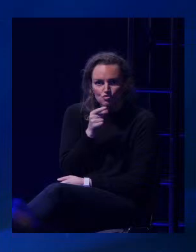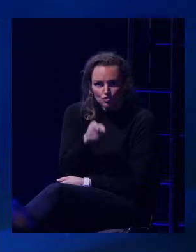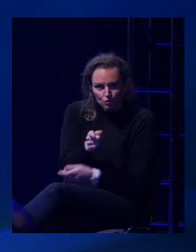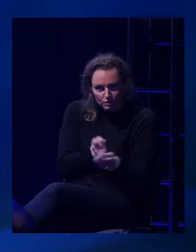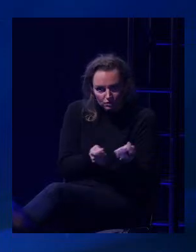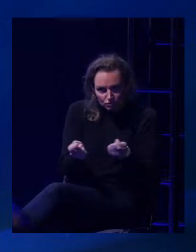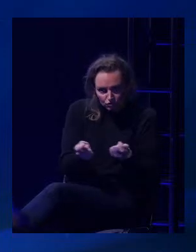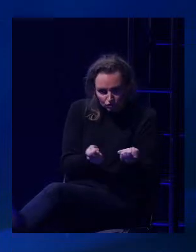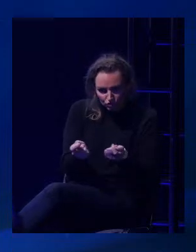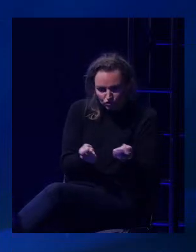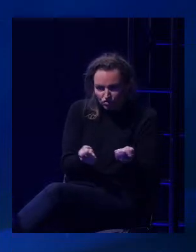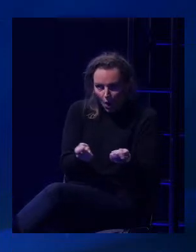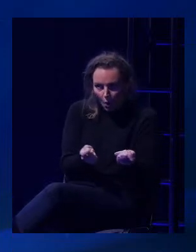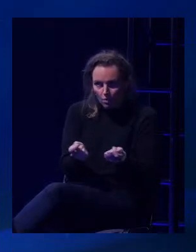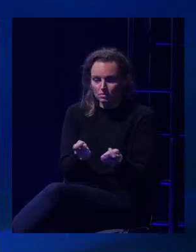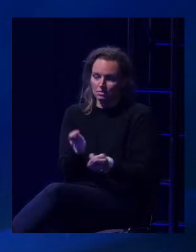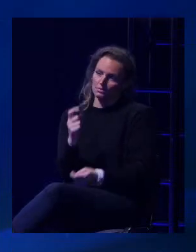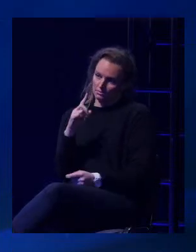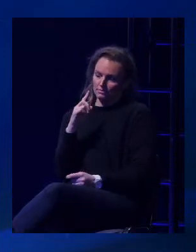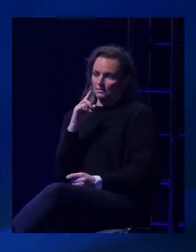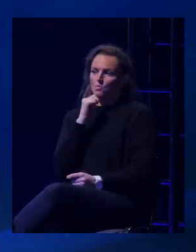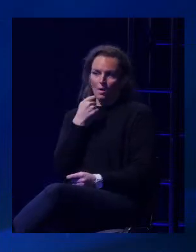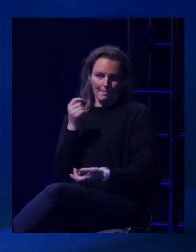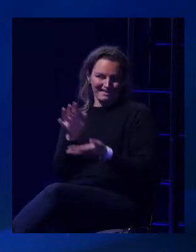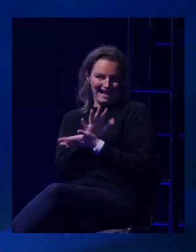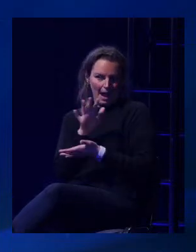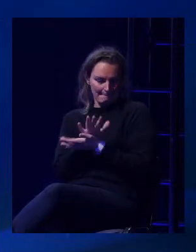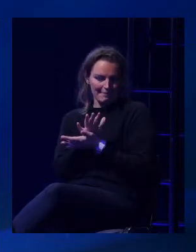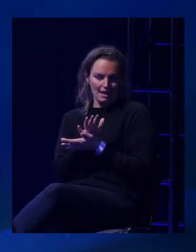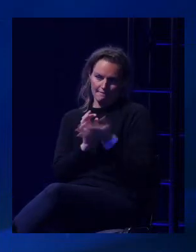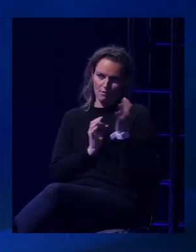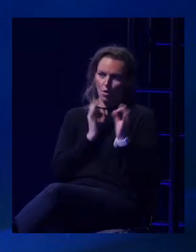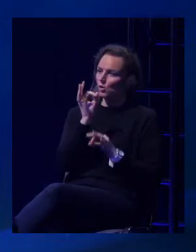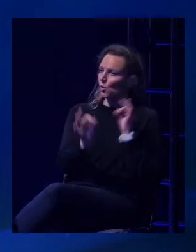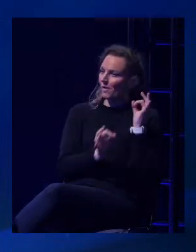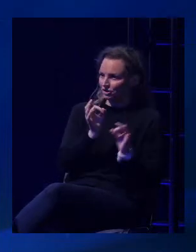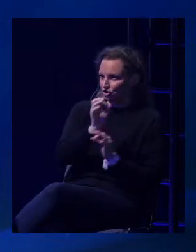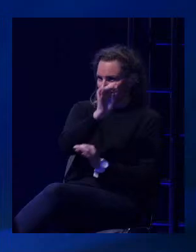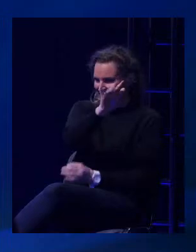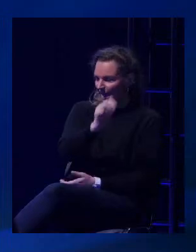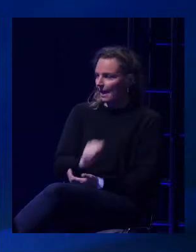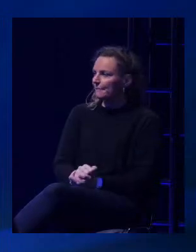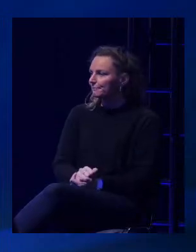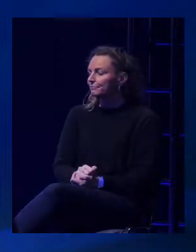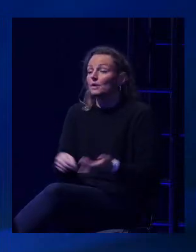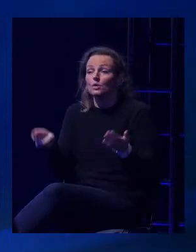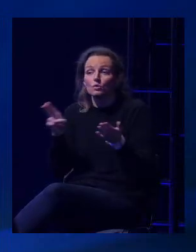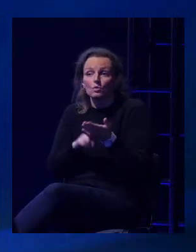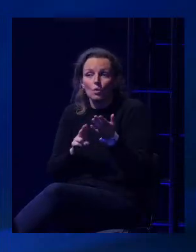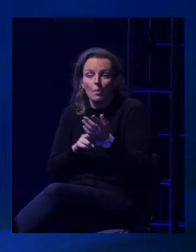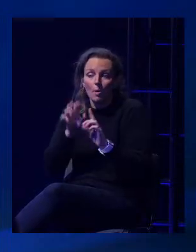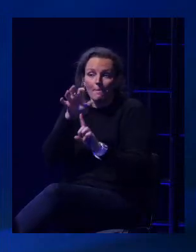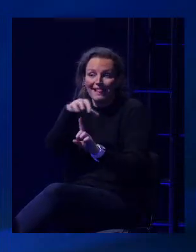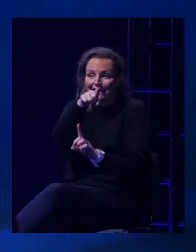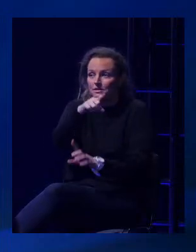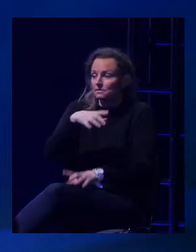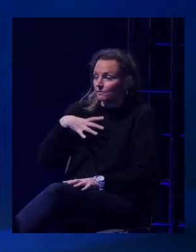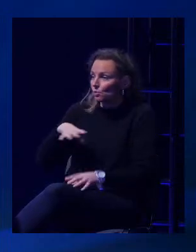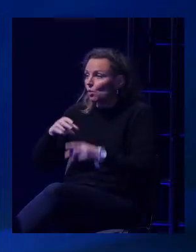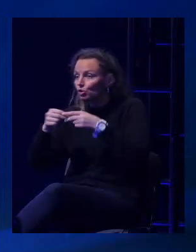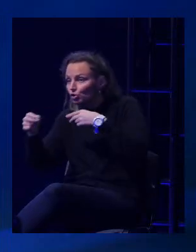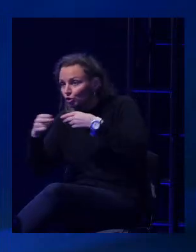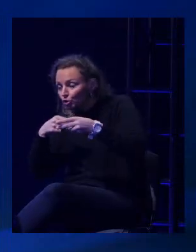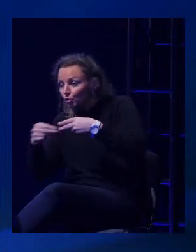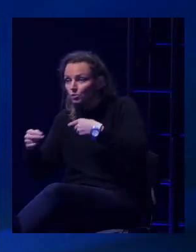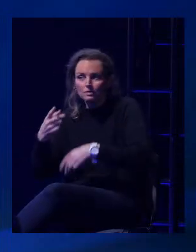of it. And I'm happy to field more questions there. All the usual places you can find for us for news and things like that. And of course, if you want to find out any